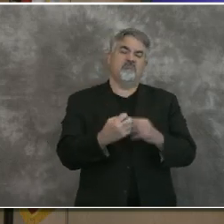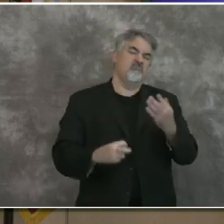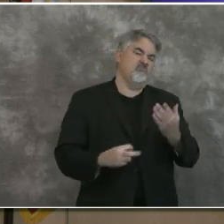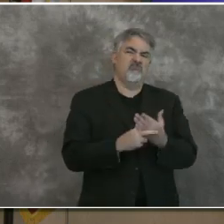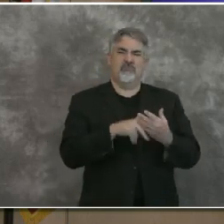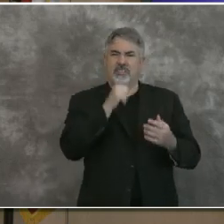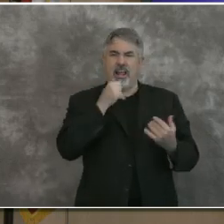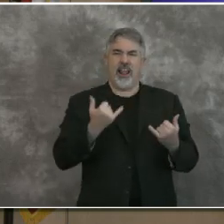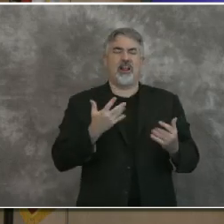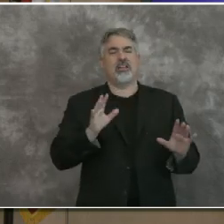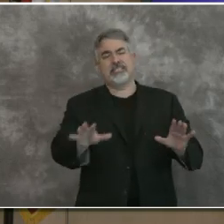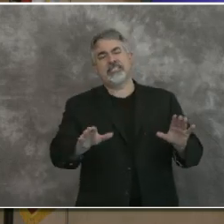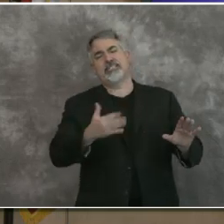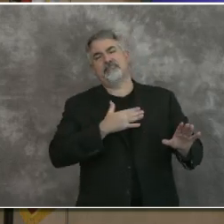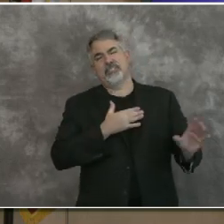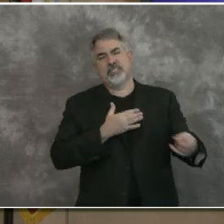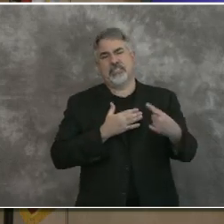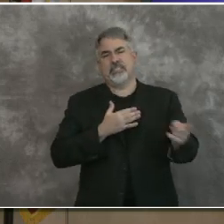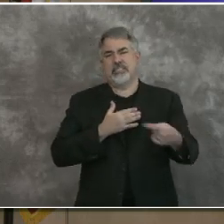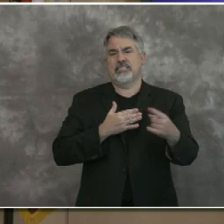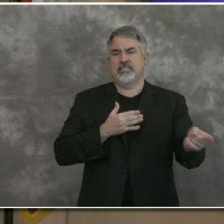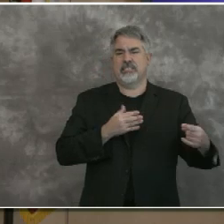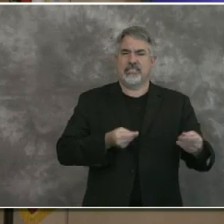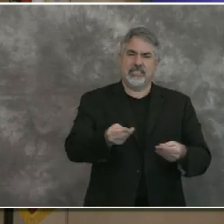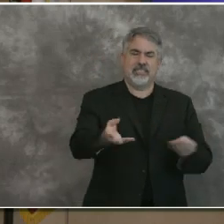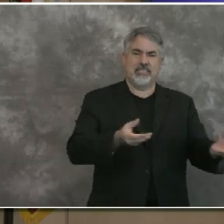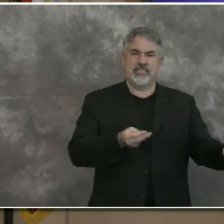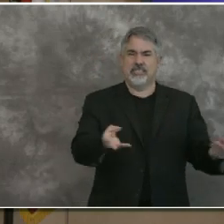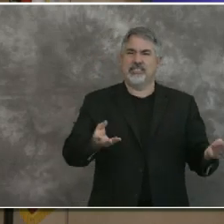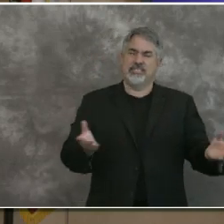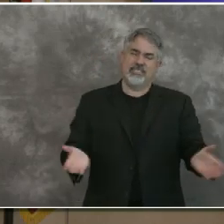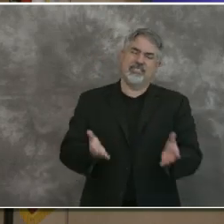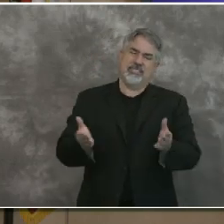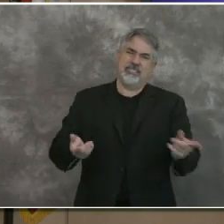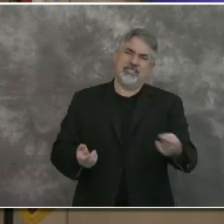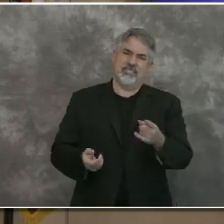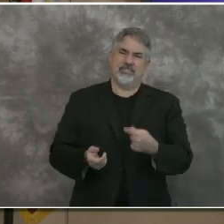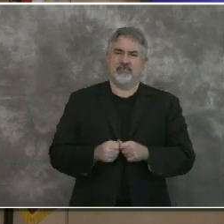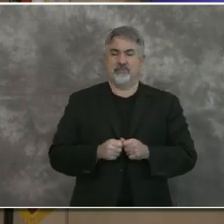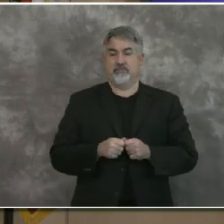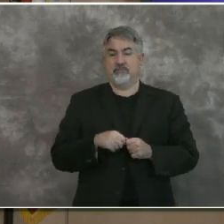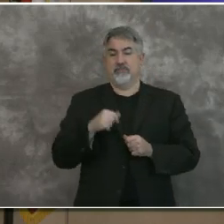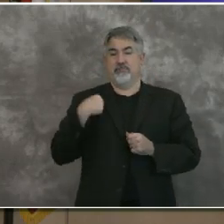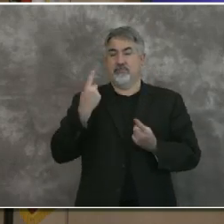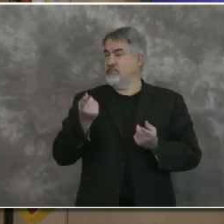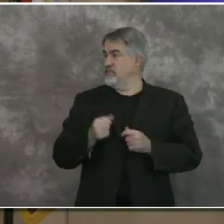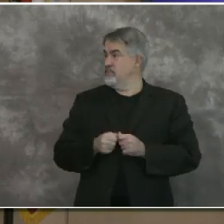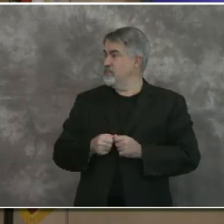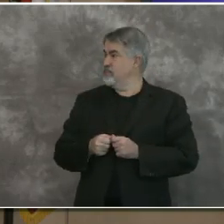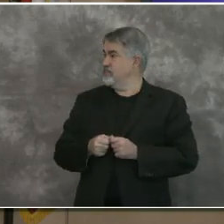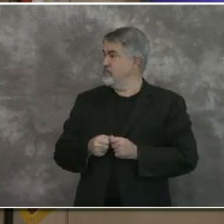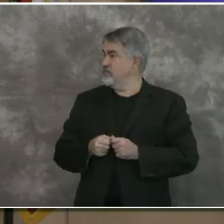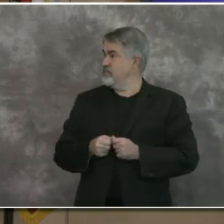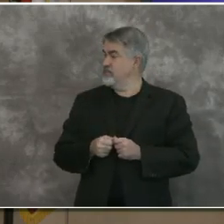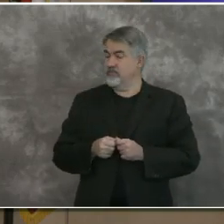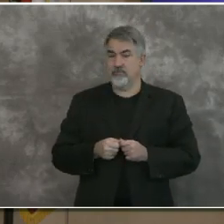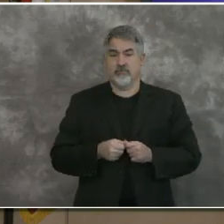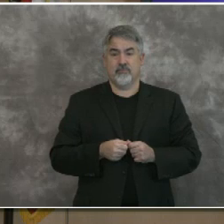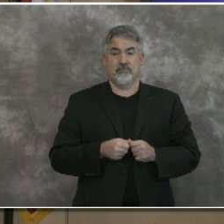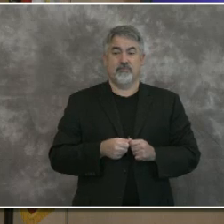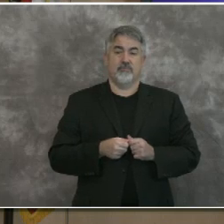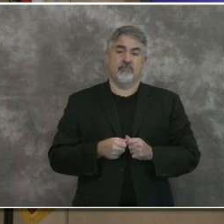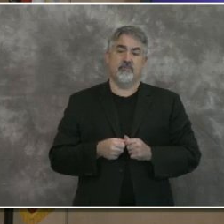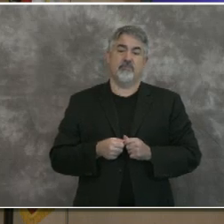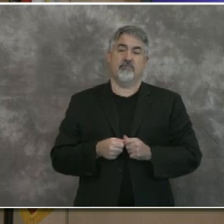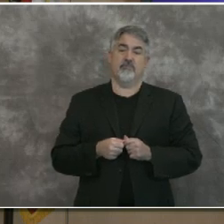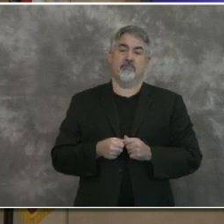Transit System and MTS on providing some face coverings to them that can be made available to individuals who are utilizing the MTS system. And we will